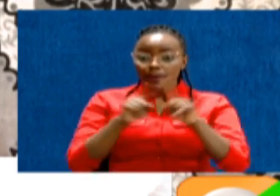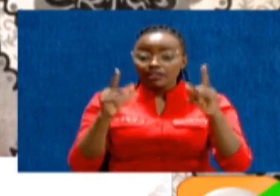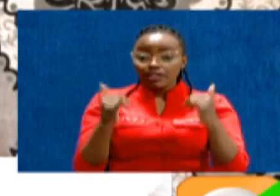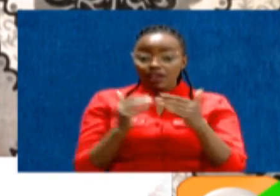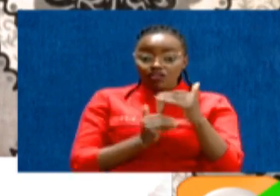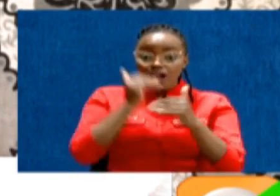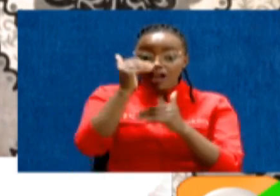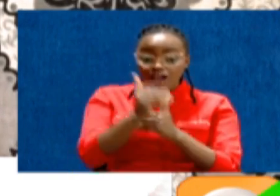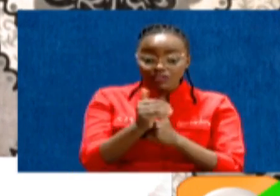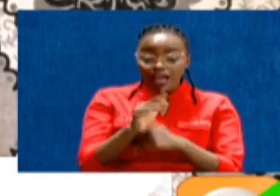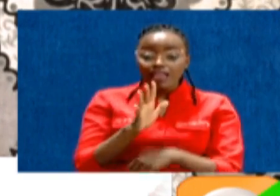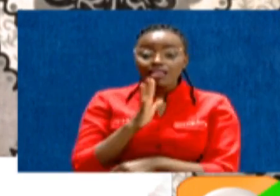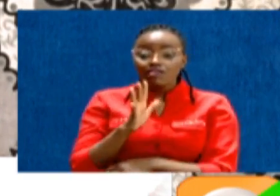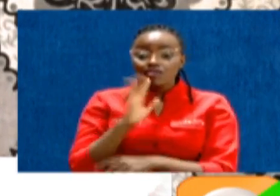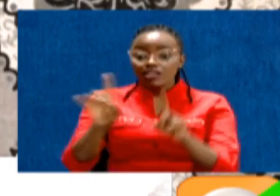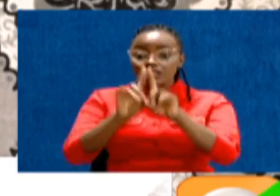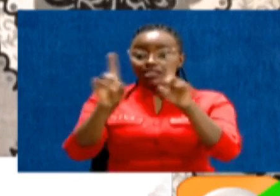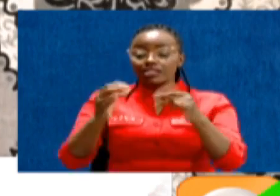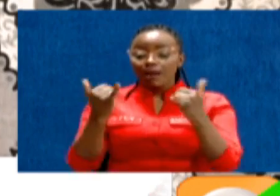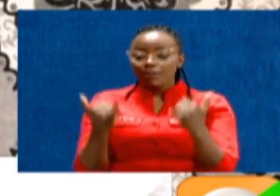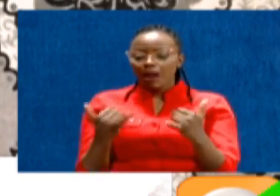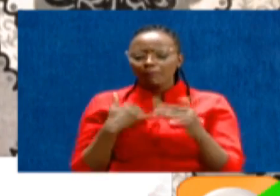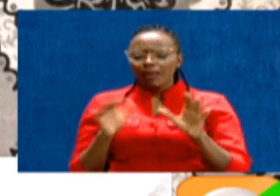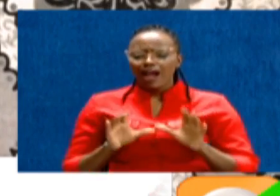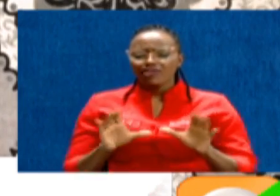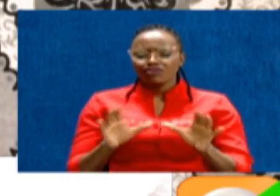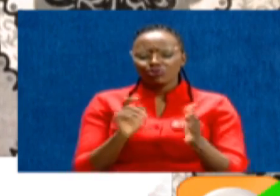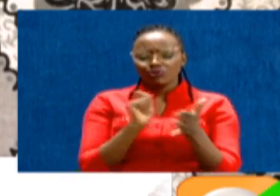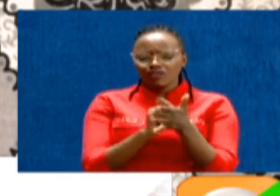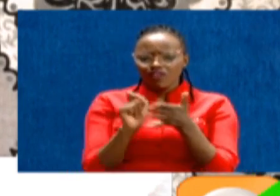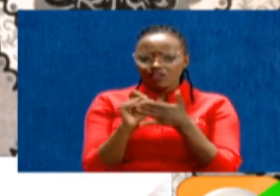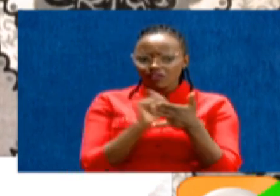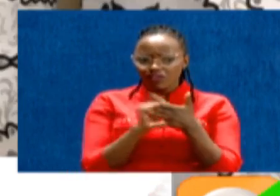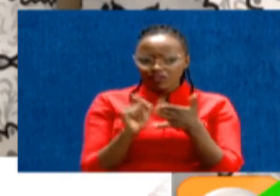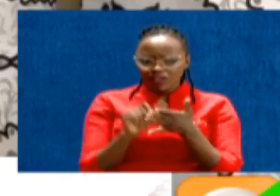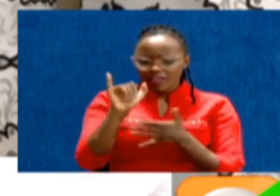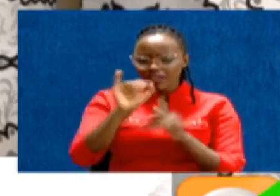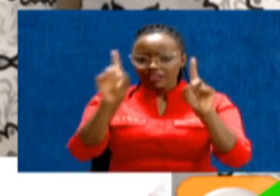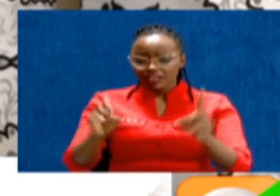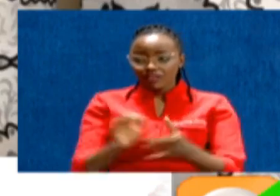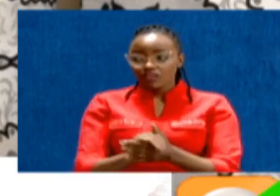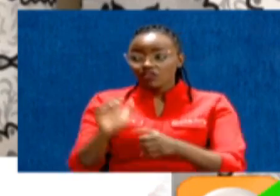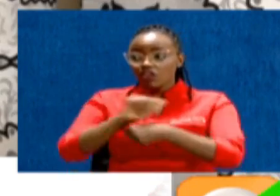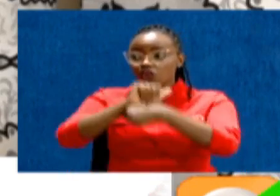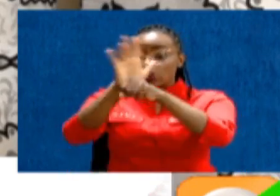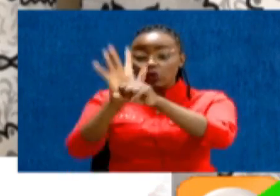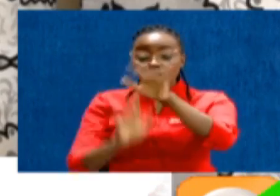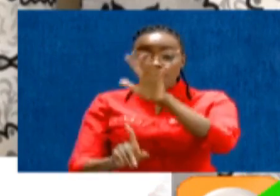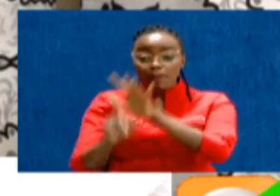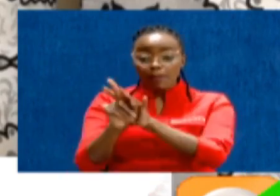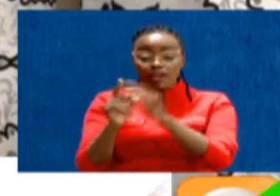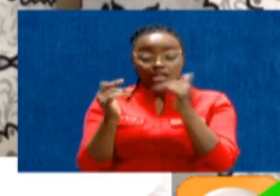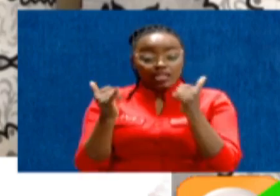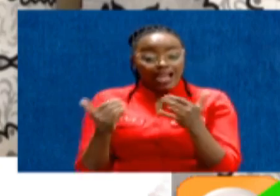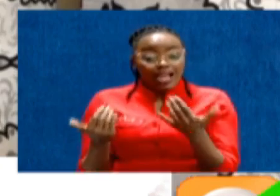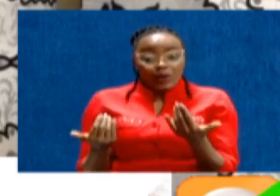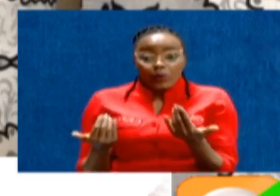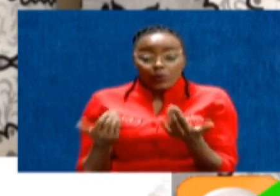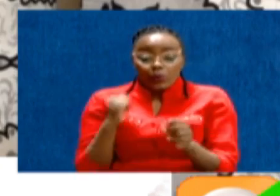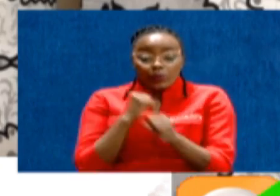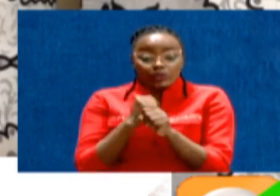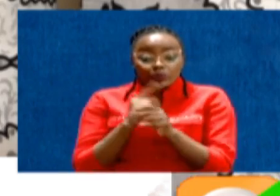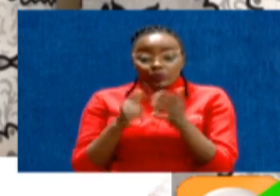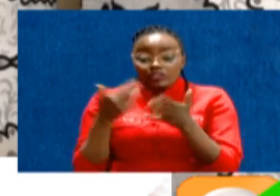mpaka exam saa ni kama namlazimisha kufanya. Corona imekuja, saa itabidi turudie, lakini